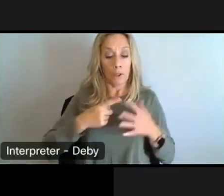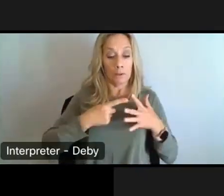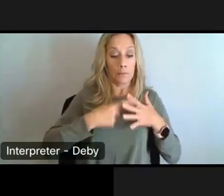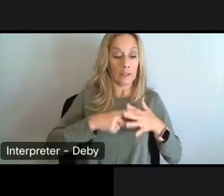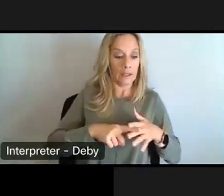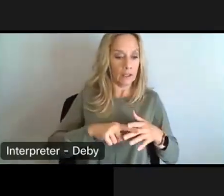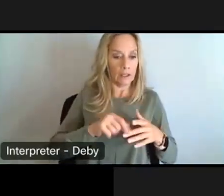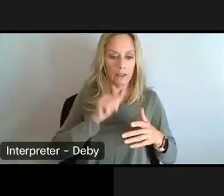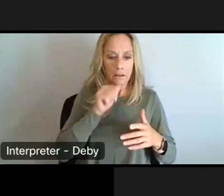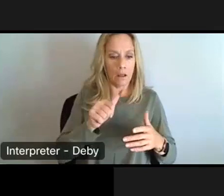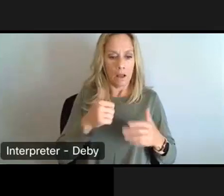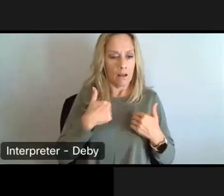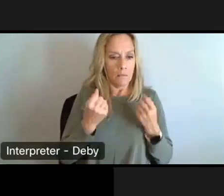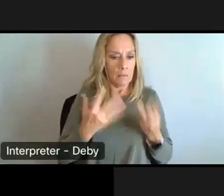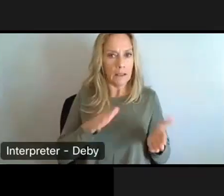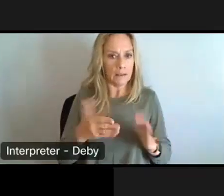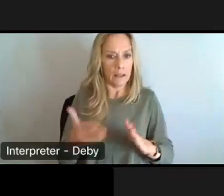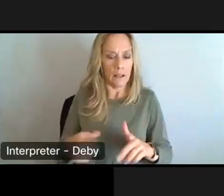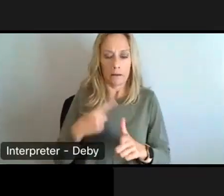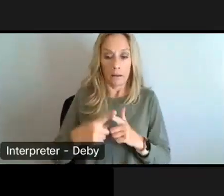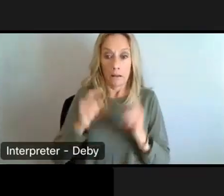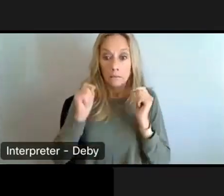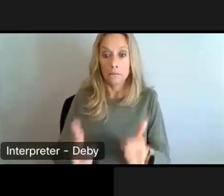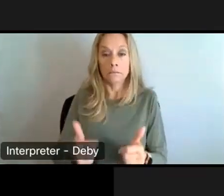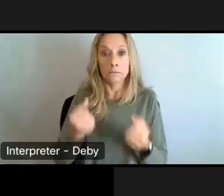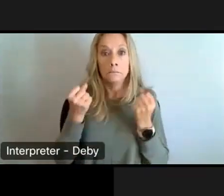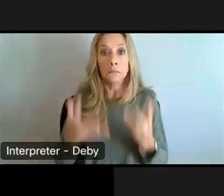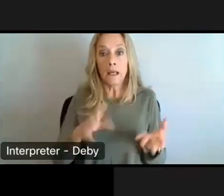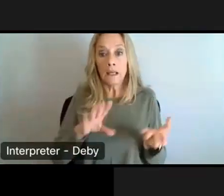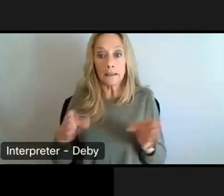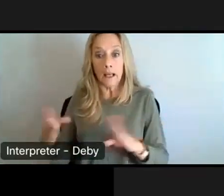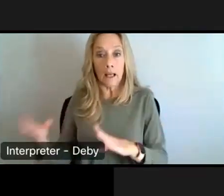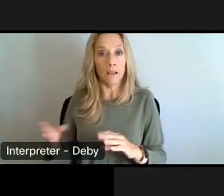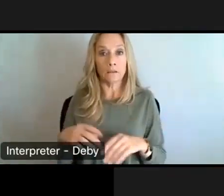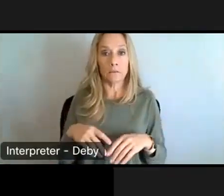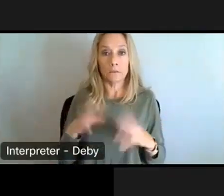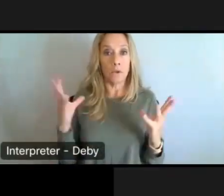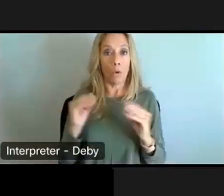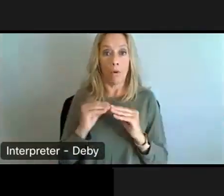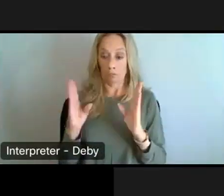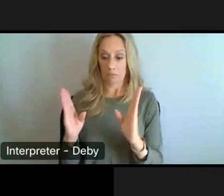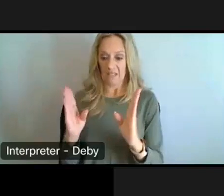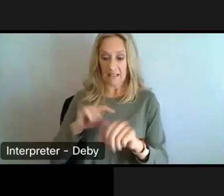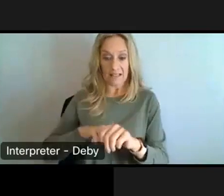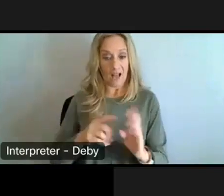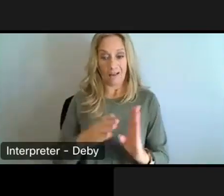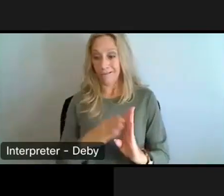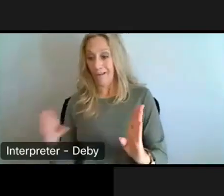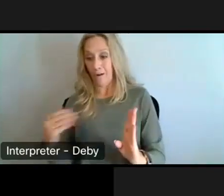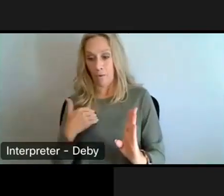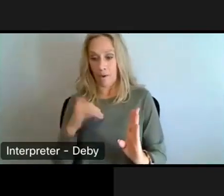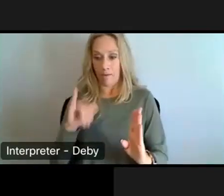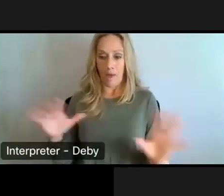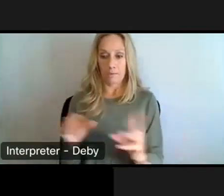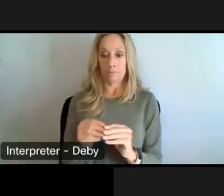of a sudden we took all these different casualties. And in no other time frame, no other conflict had we ever had that many